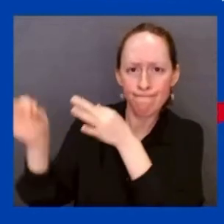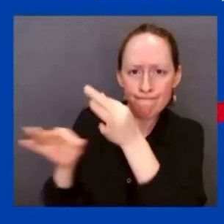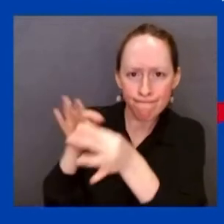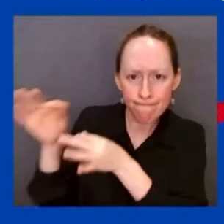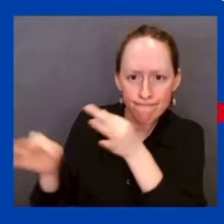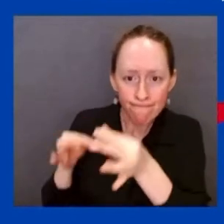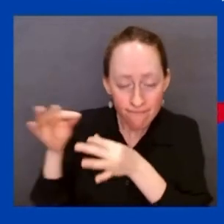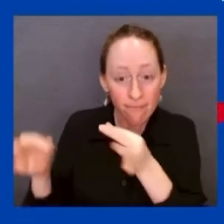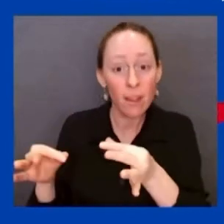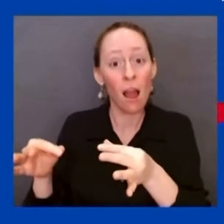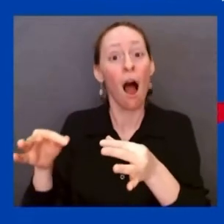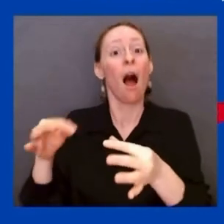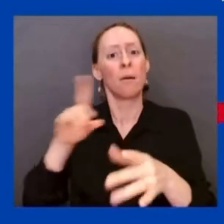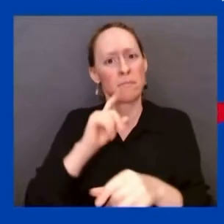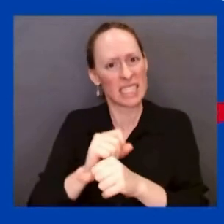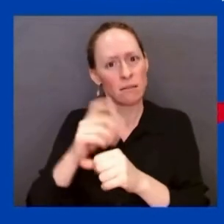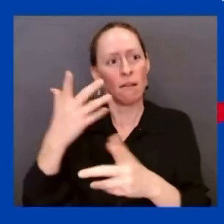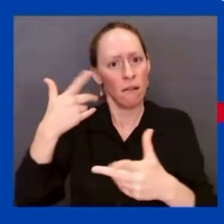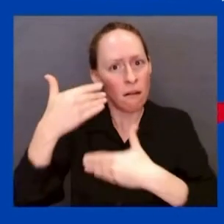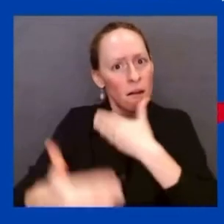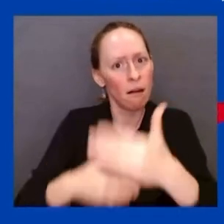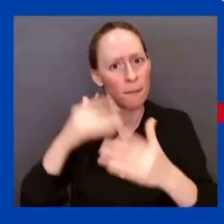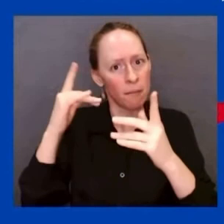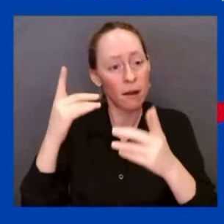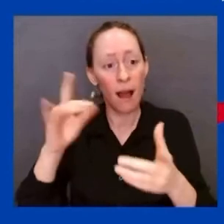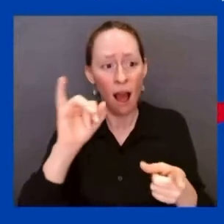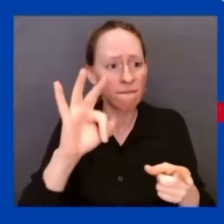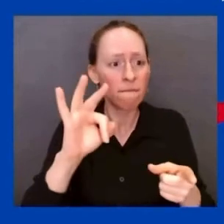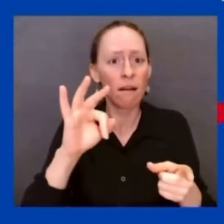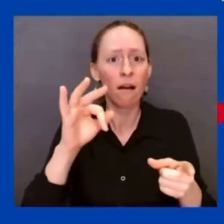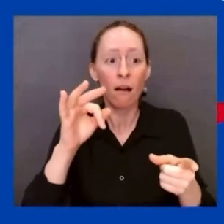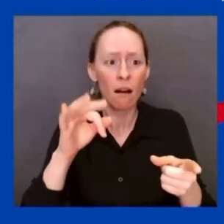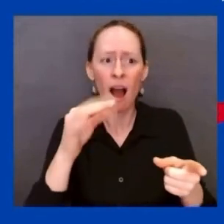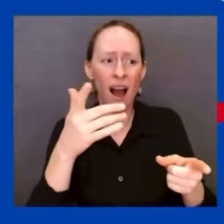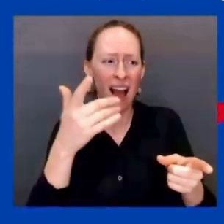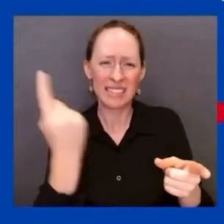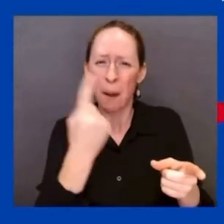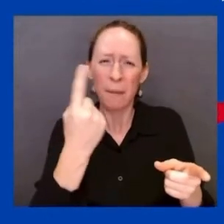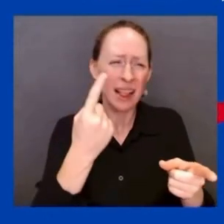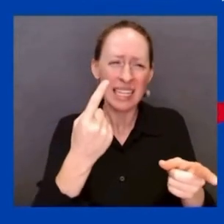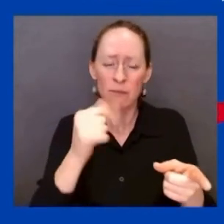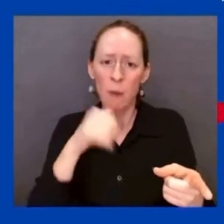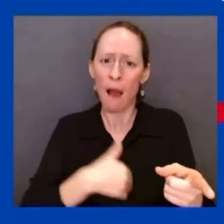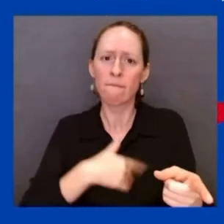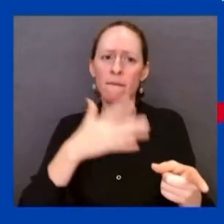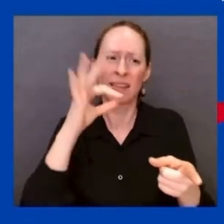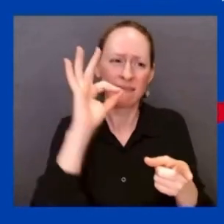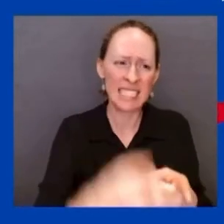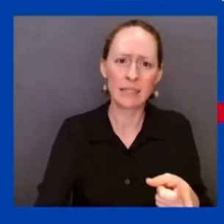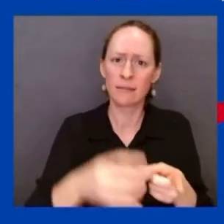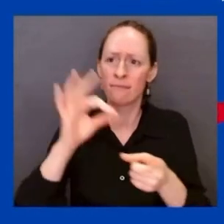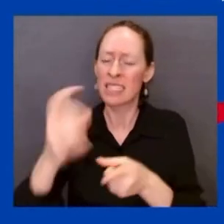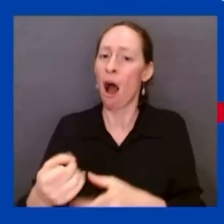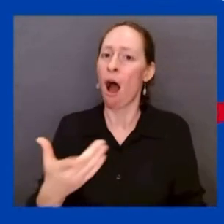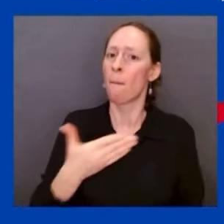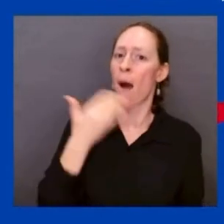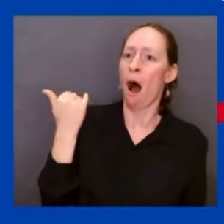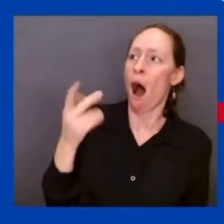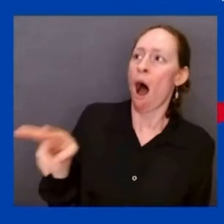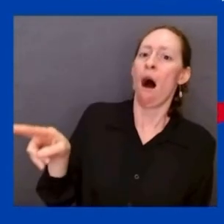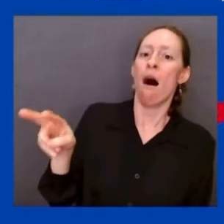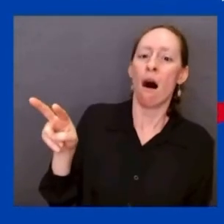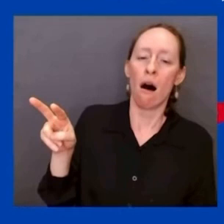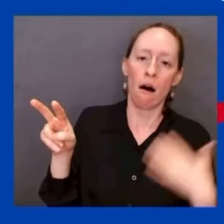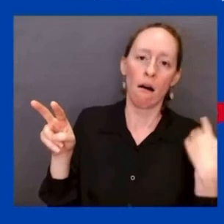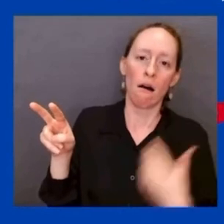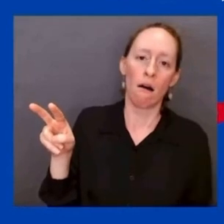this administration have saved lives and helped more of our students thrive, learn,